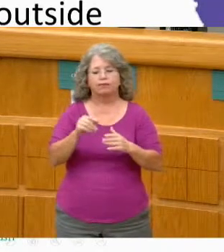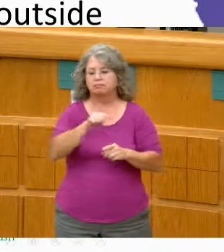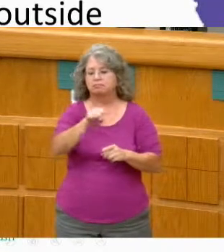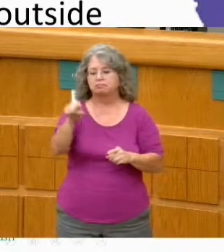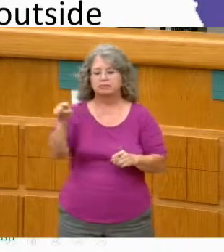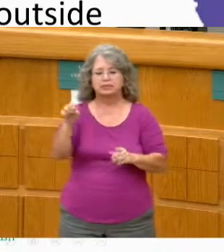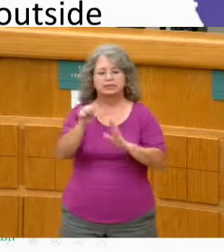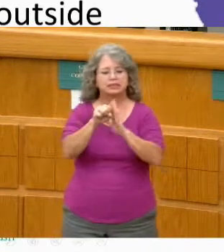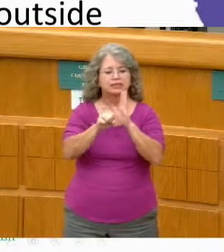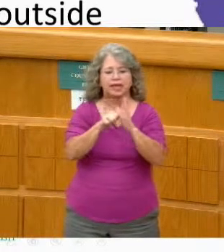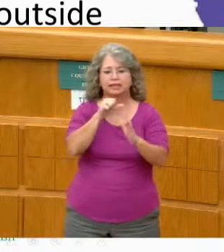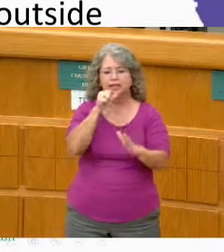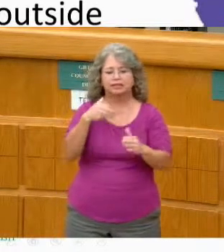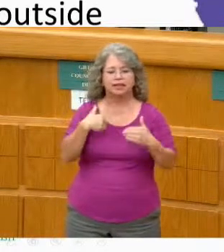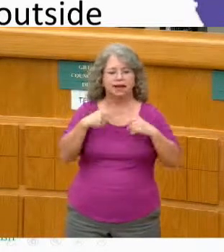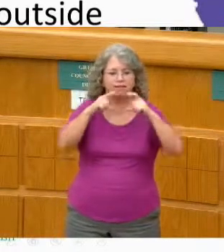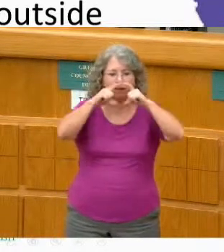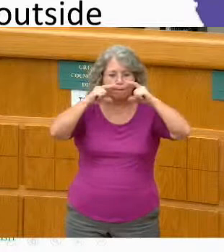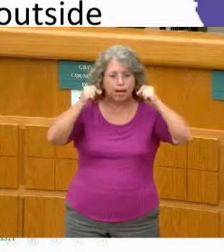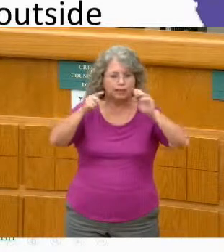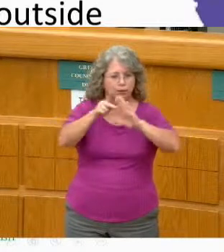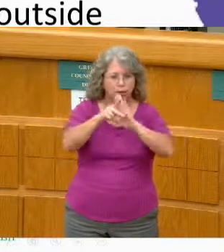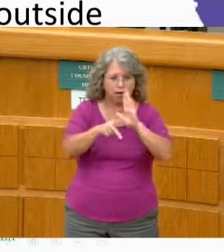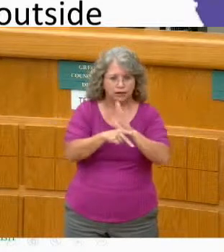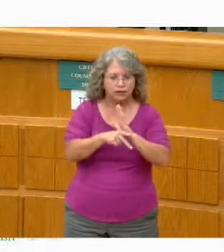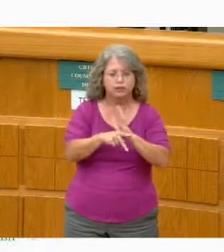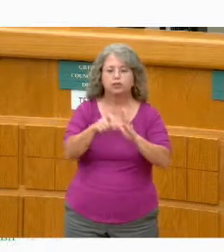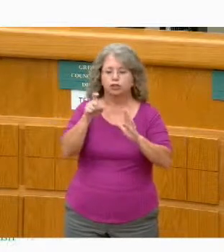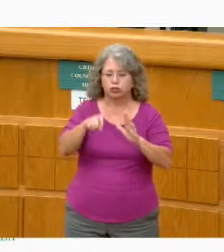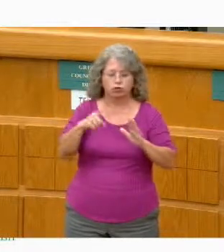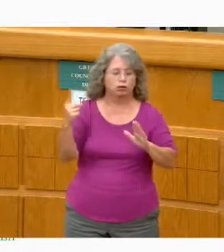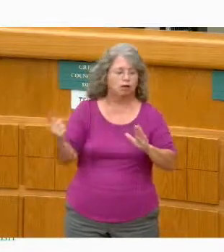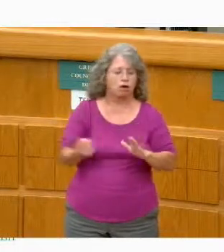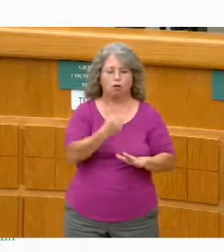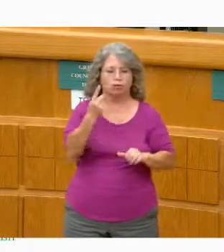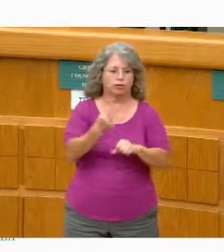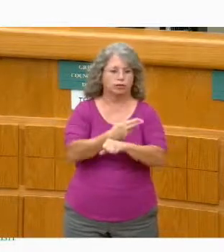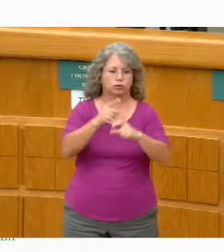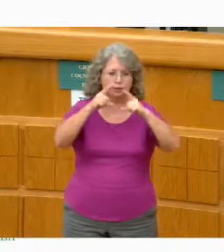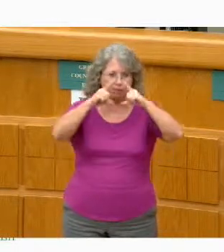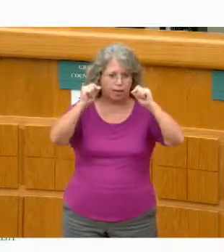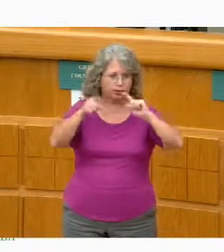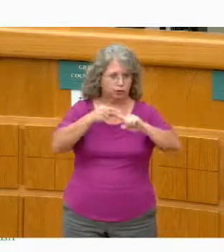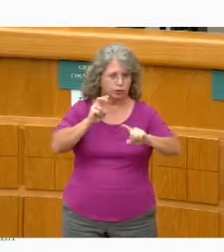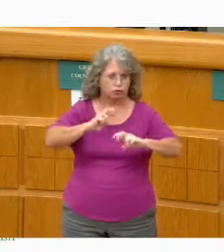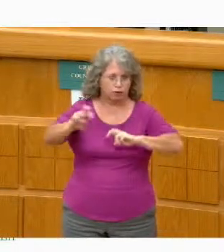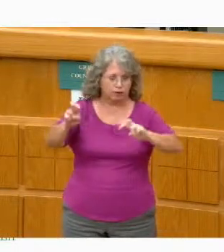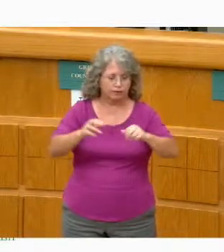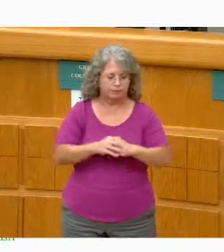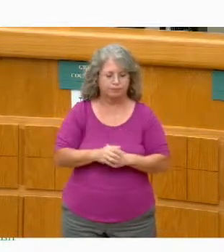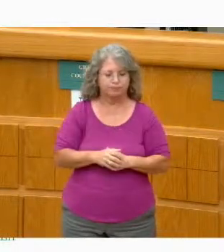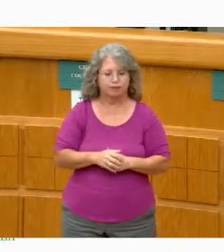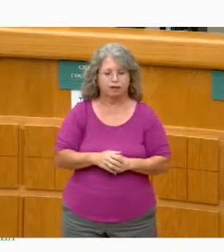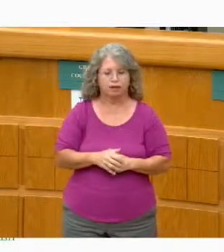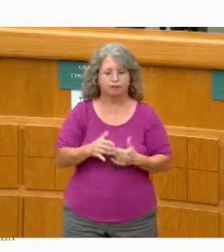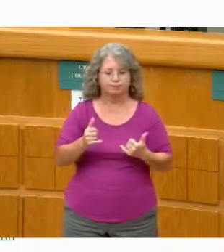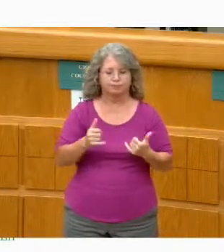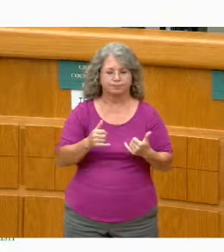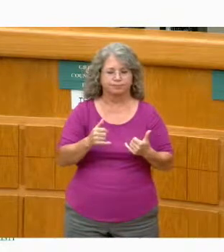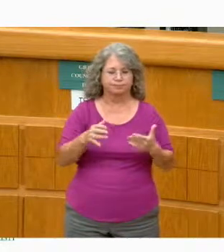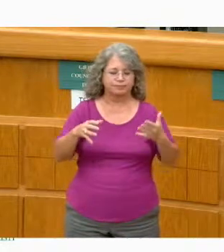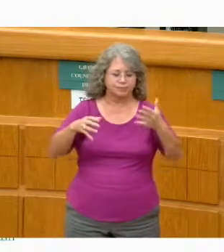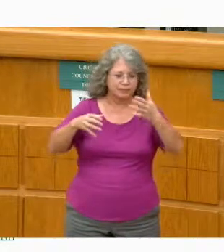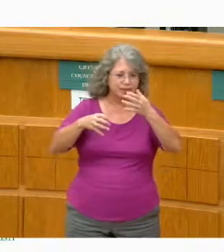if a state doesn't have a mask policy, by the way, you should wear a mask when you're traveling to that state. Okay, in summary,